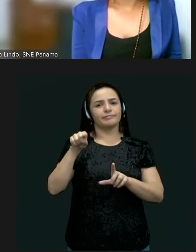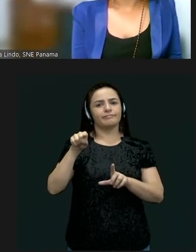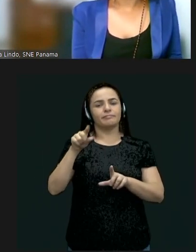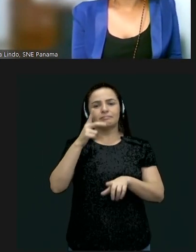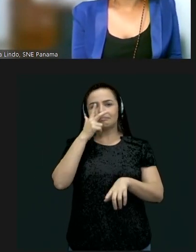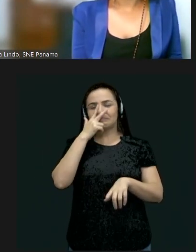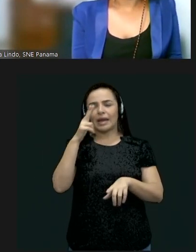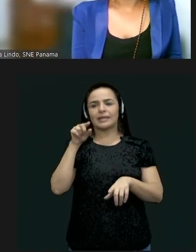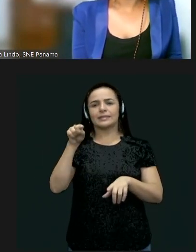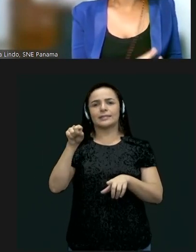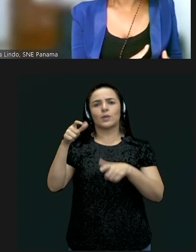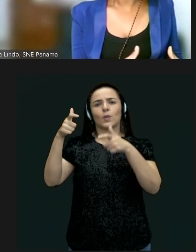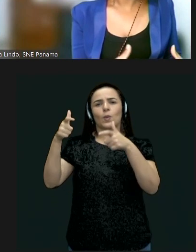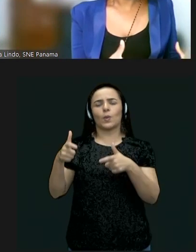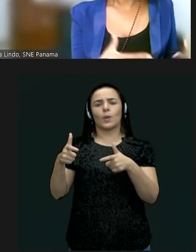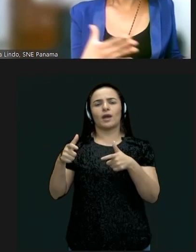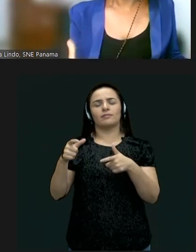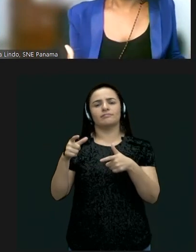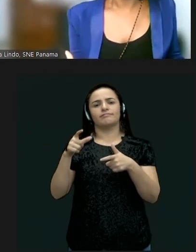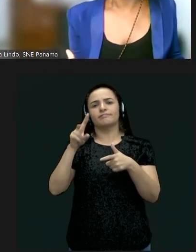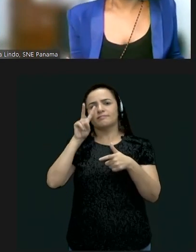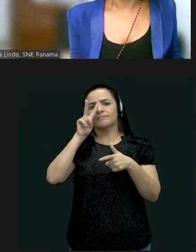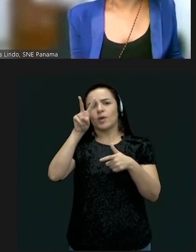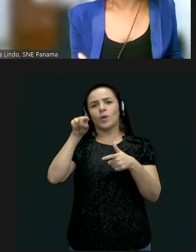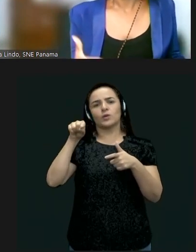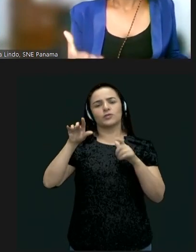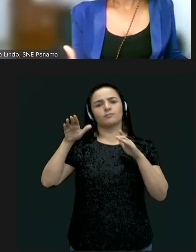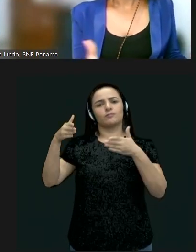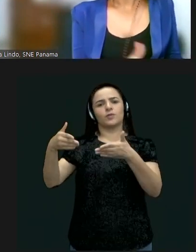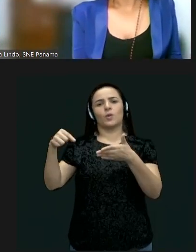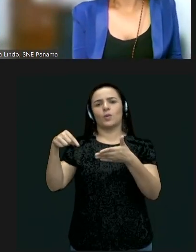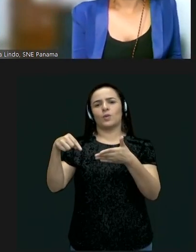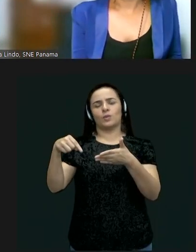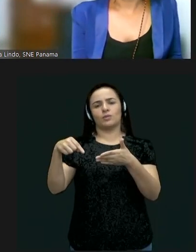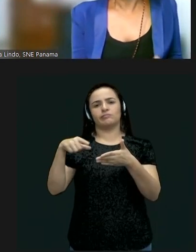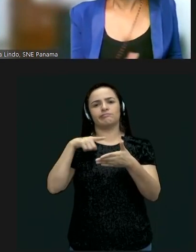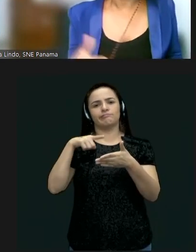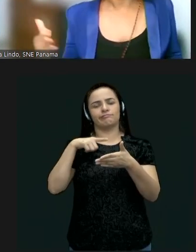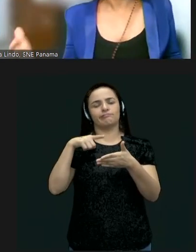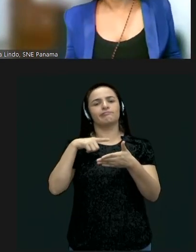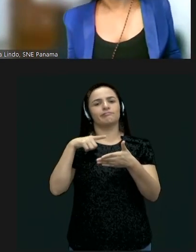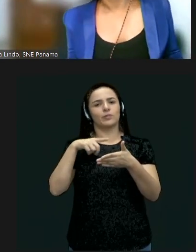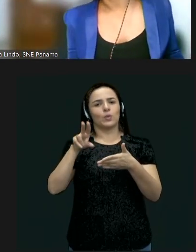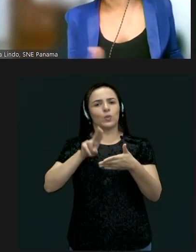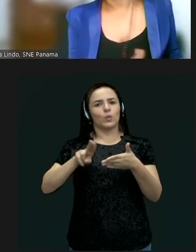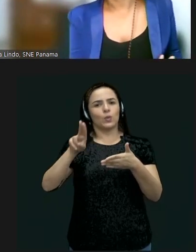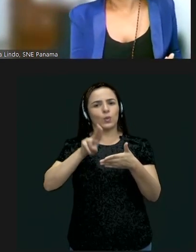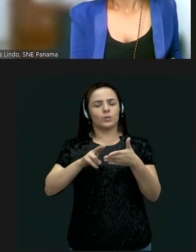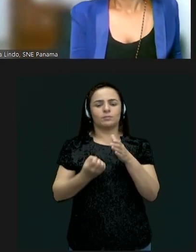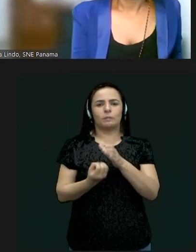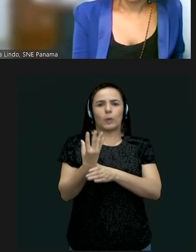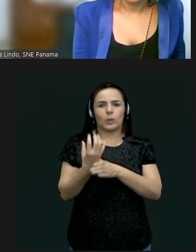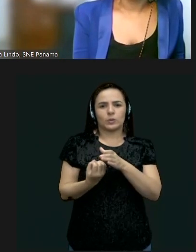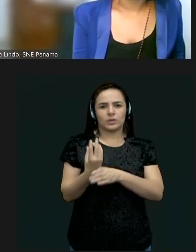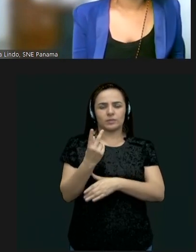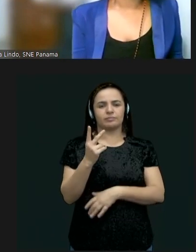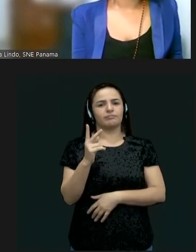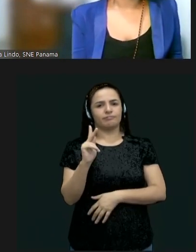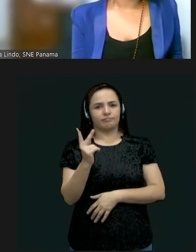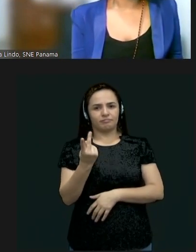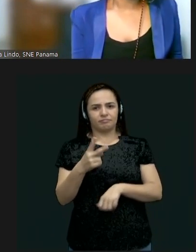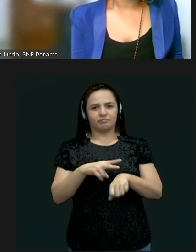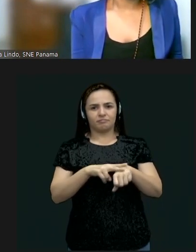strong Latin American region, and we want to put our position to disposition of the